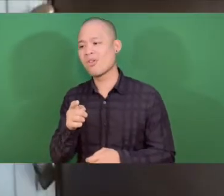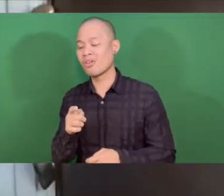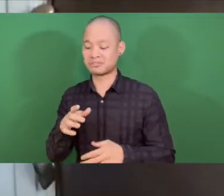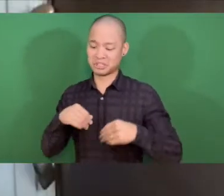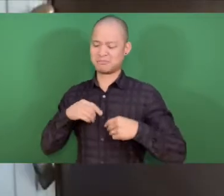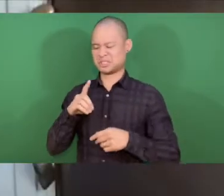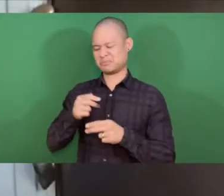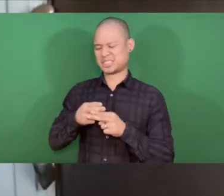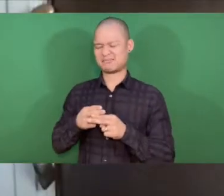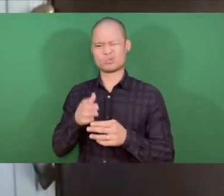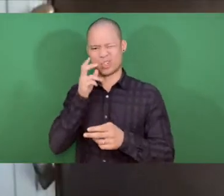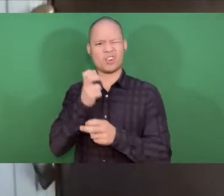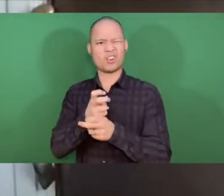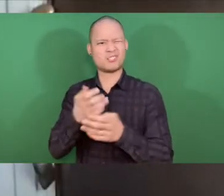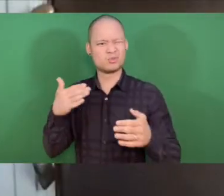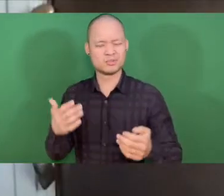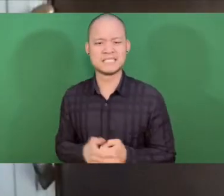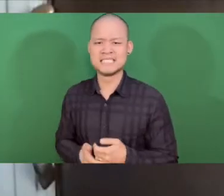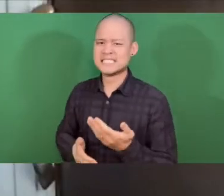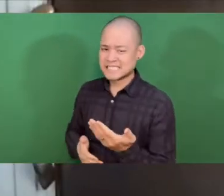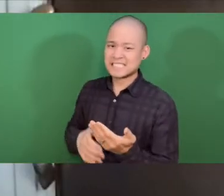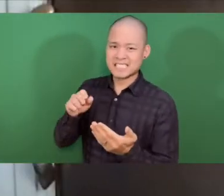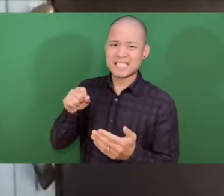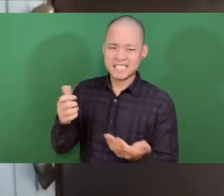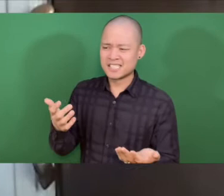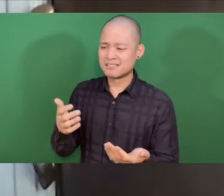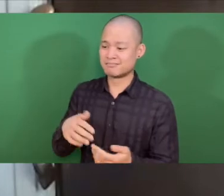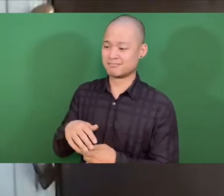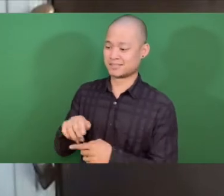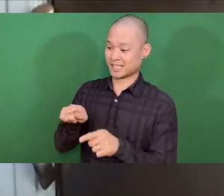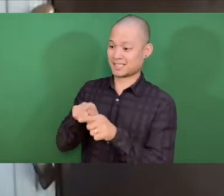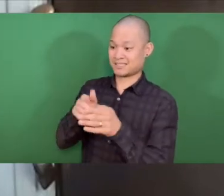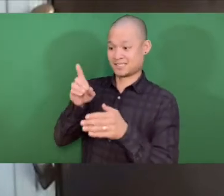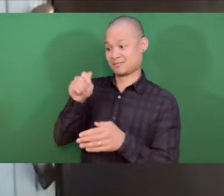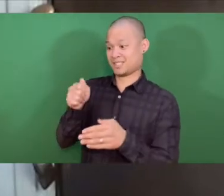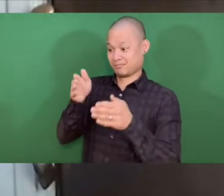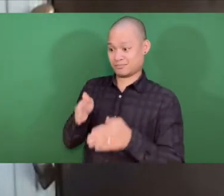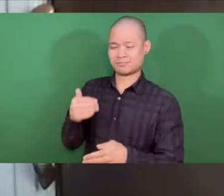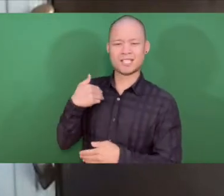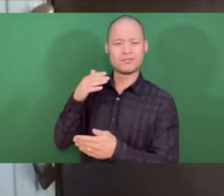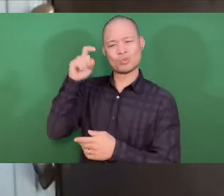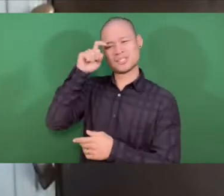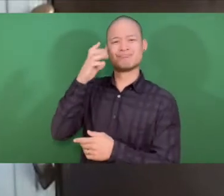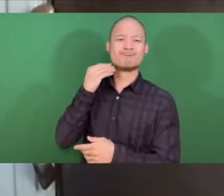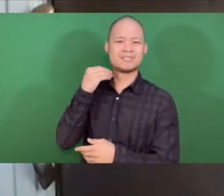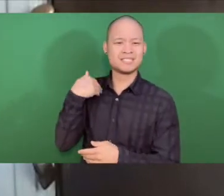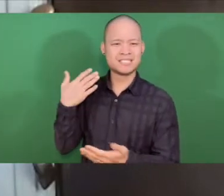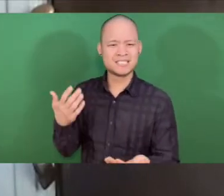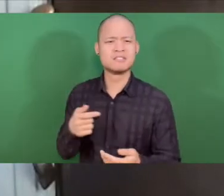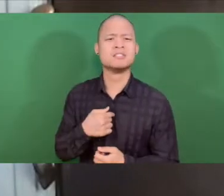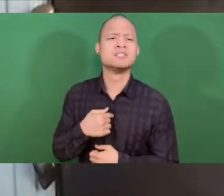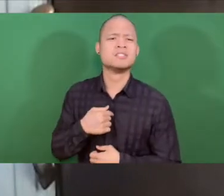Yes, absolutely. There is some wisdom built into disability experience. I